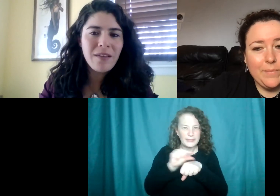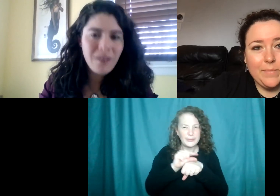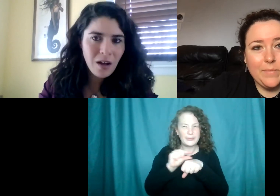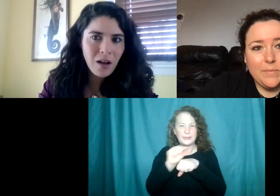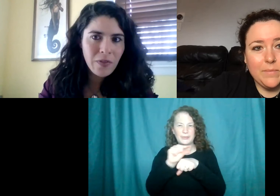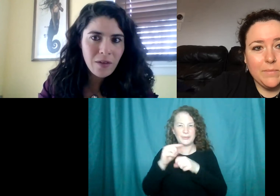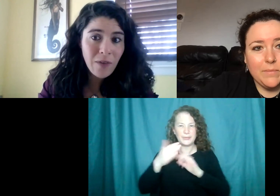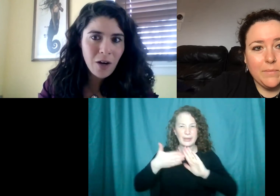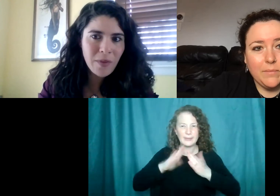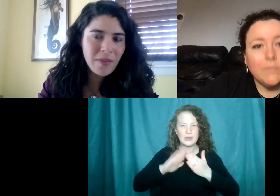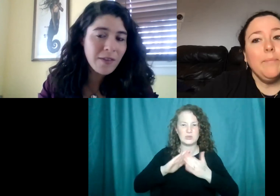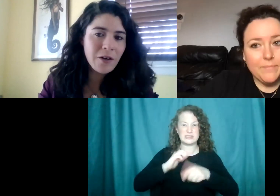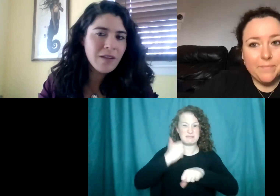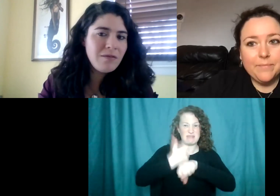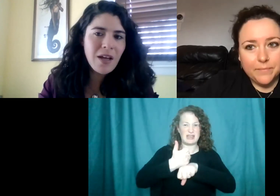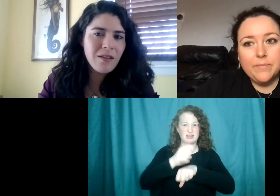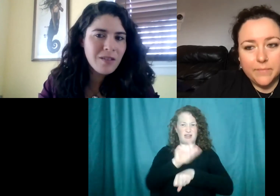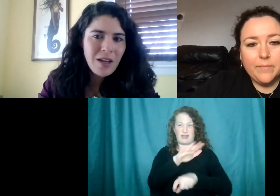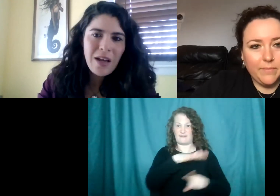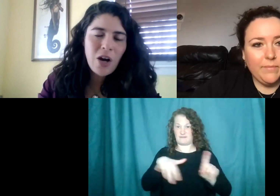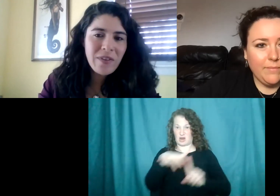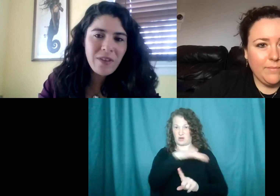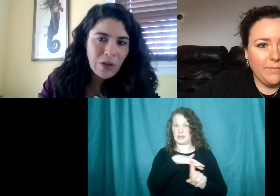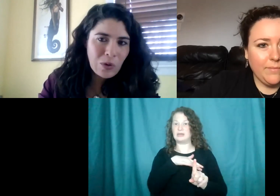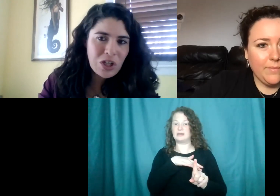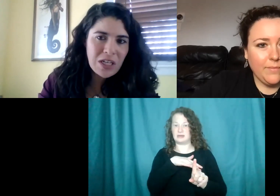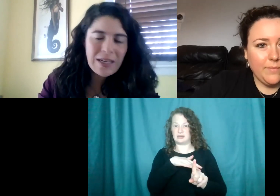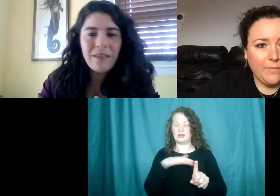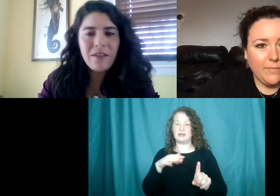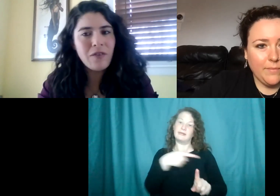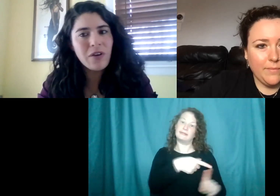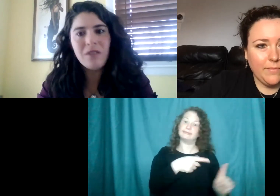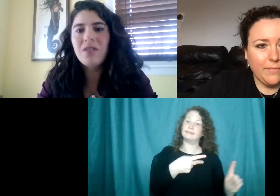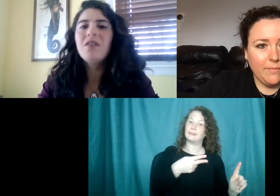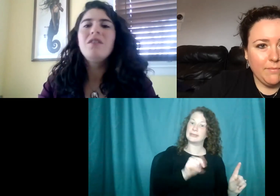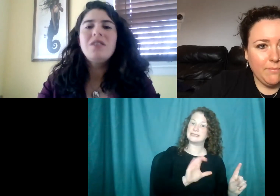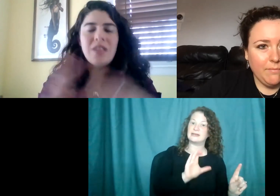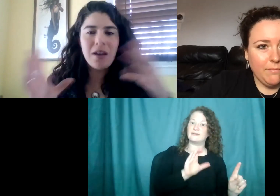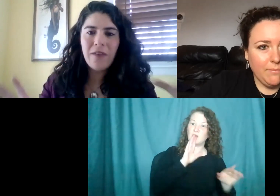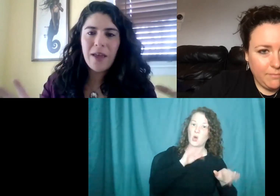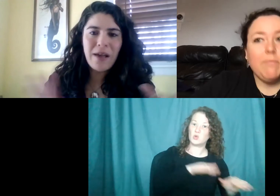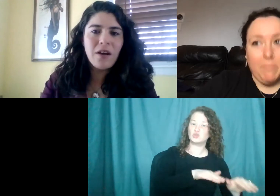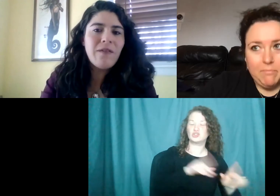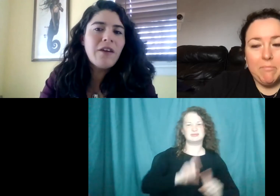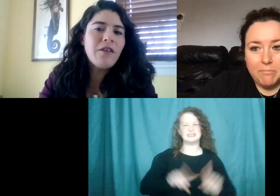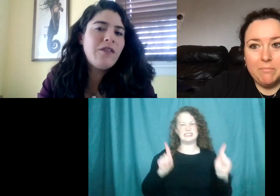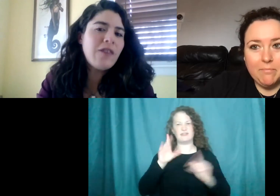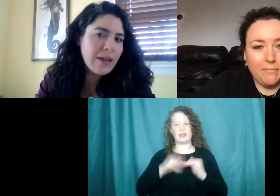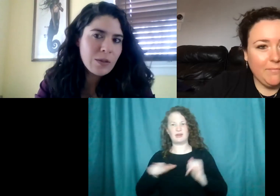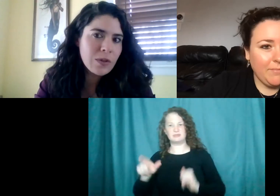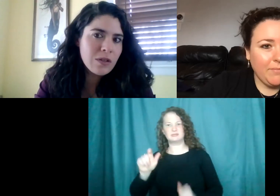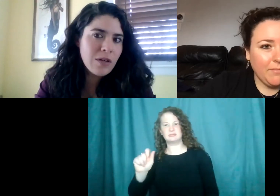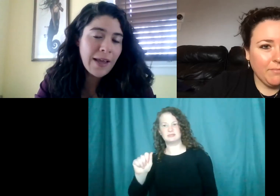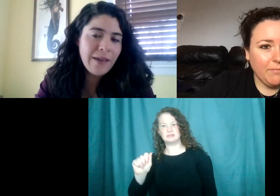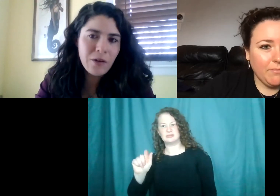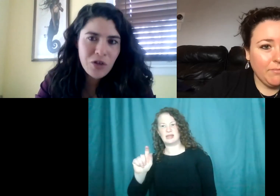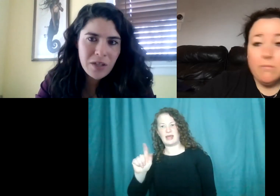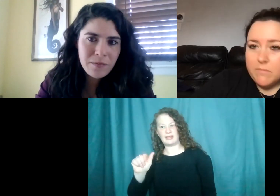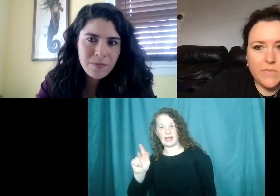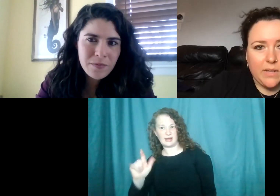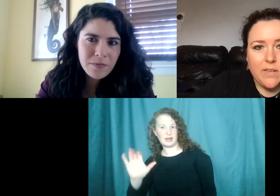be based on the environment that they're in, and our Pacific Ocean has a different set of abiotic factors than our